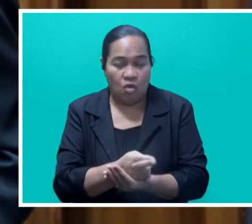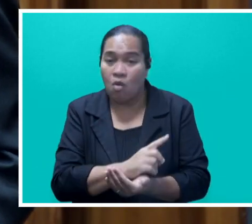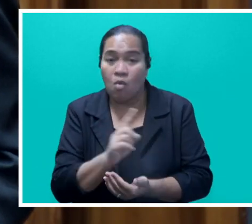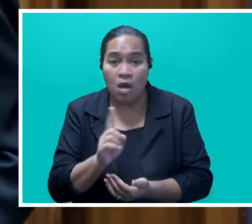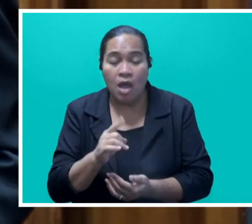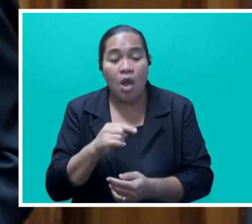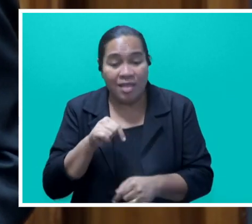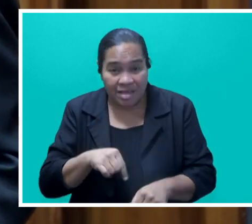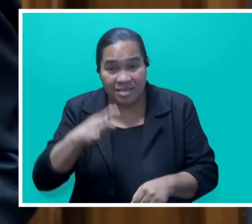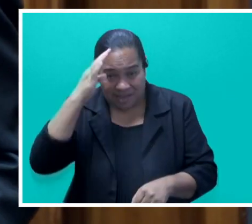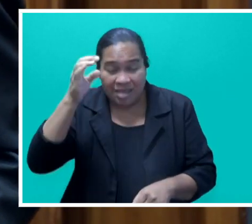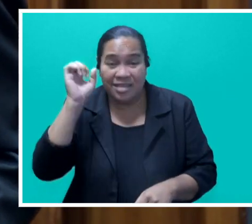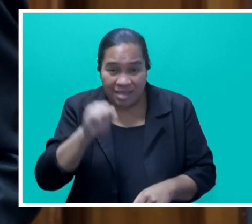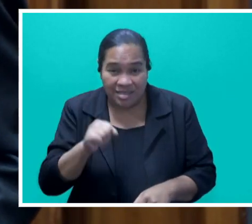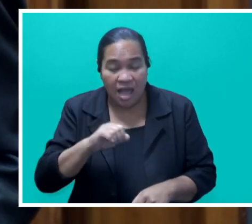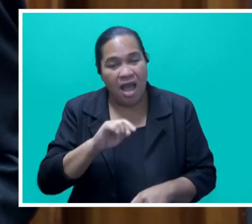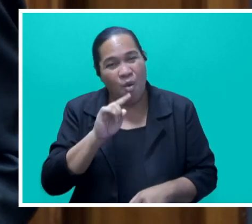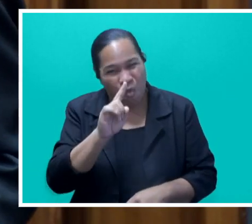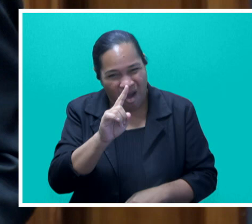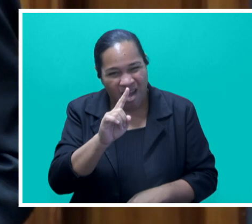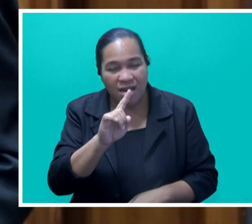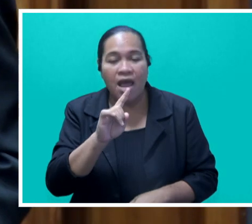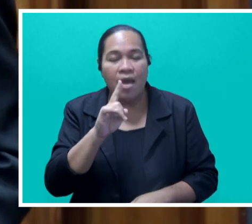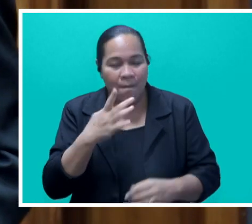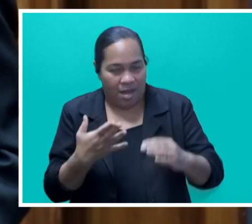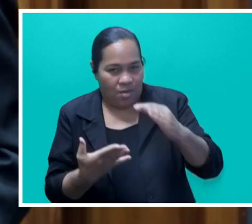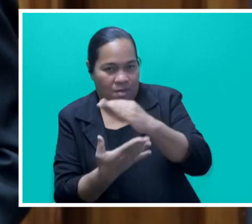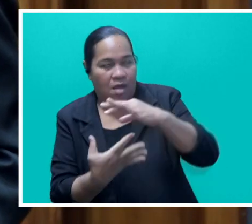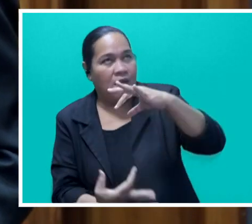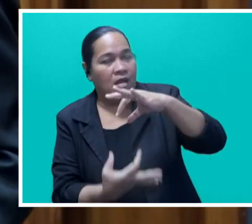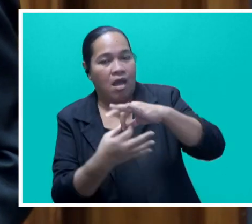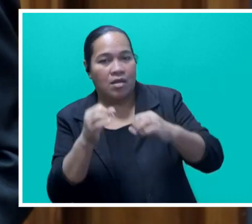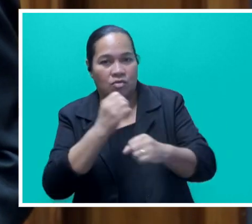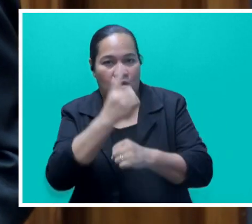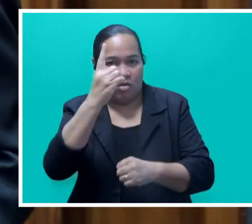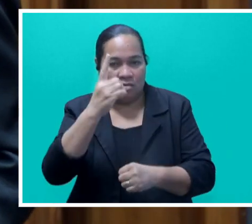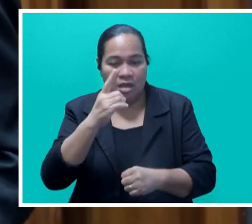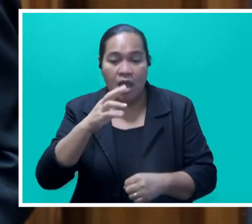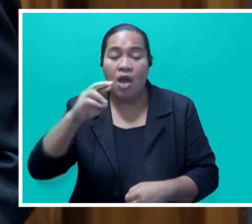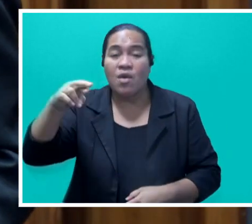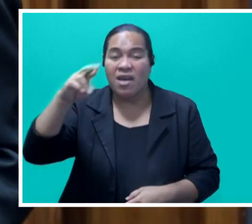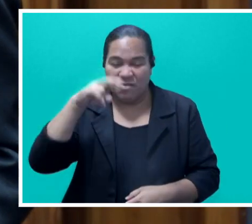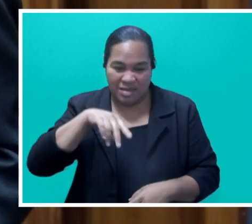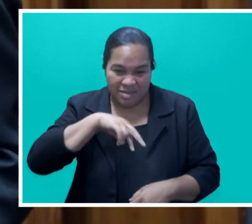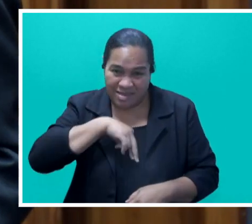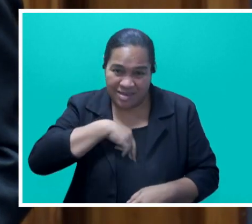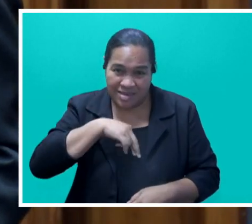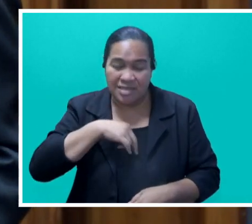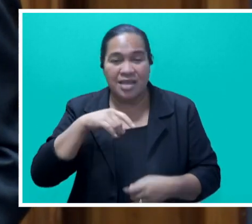are a nation, that we are one nation under God. Racial and religious